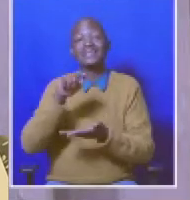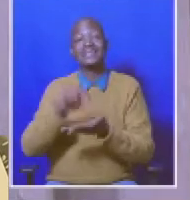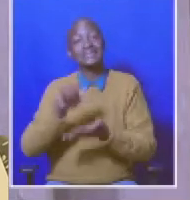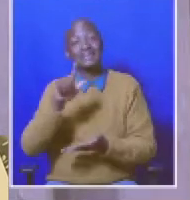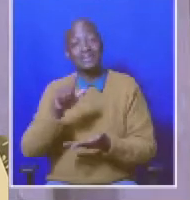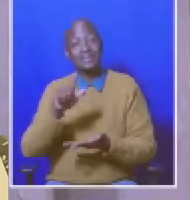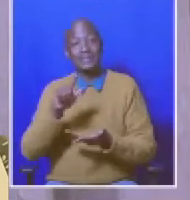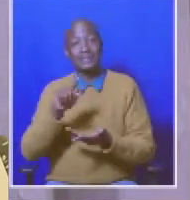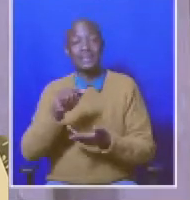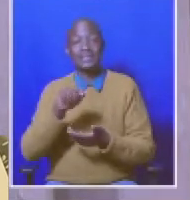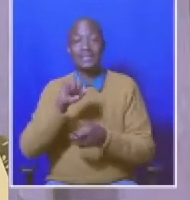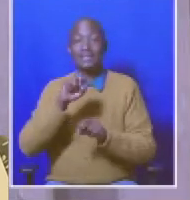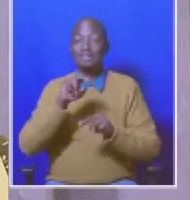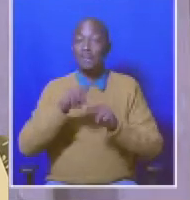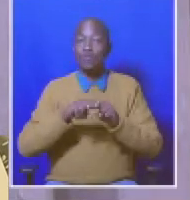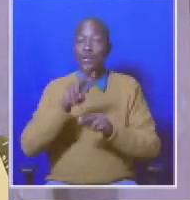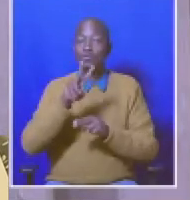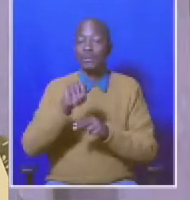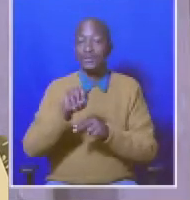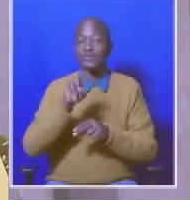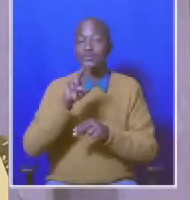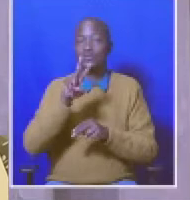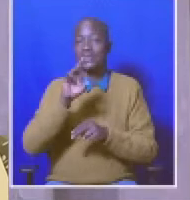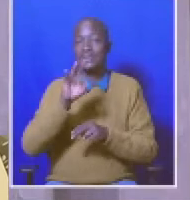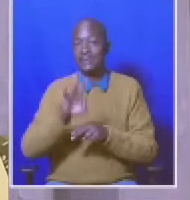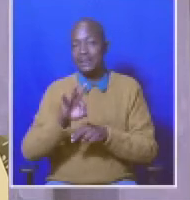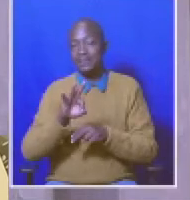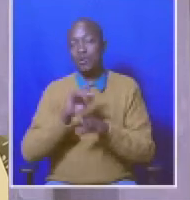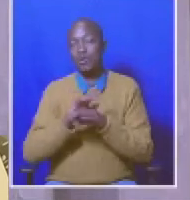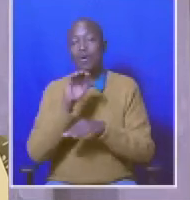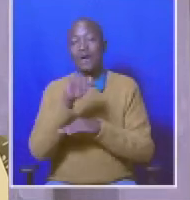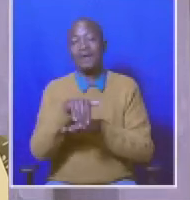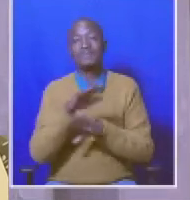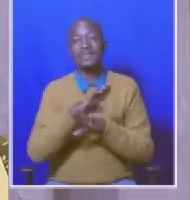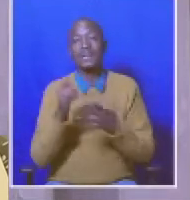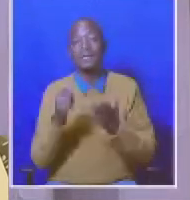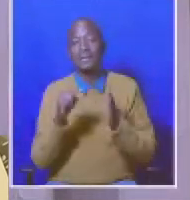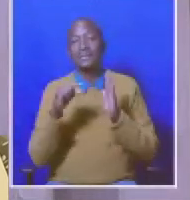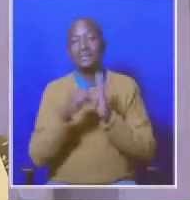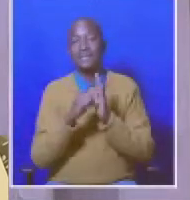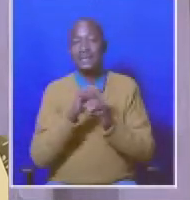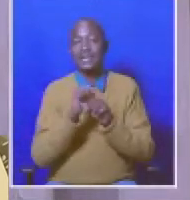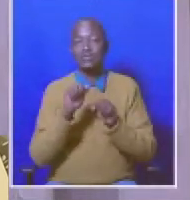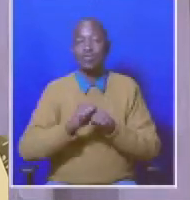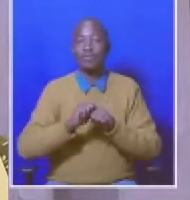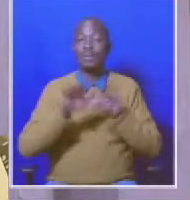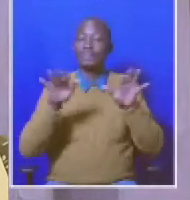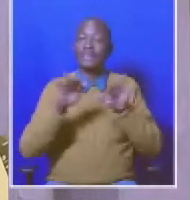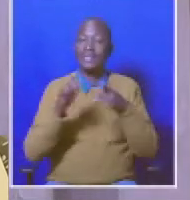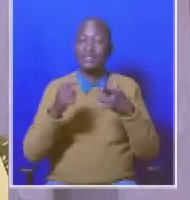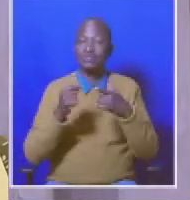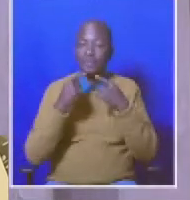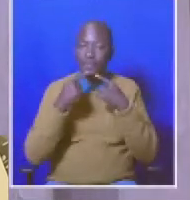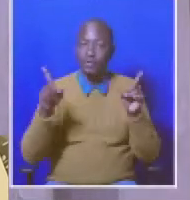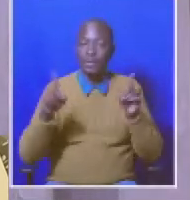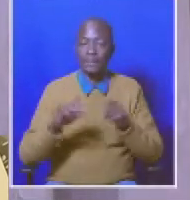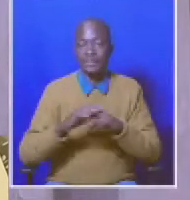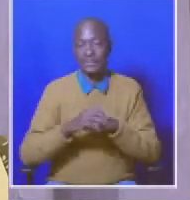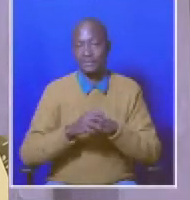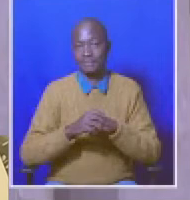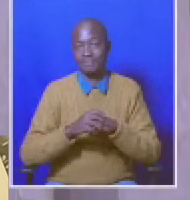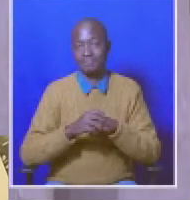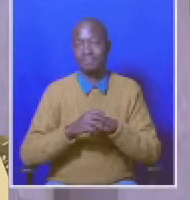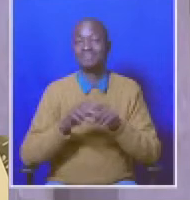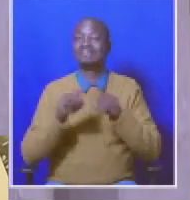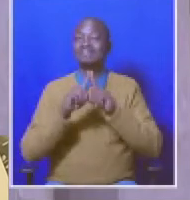17 February 2023, or after the date of publication of the proclamation, but